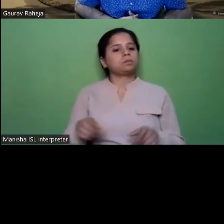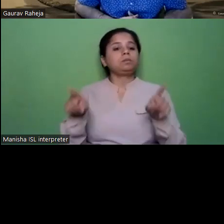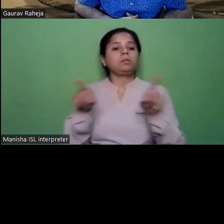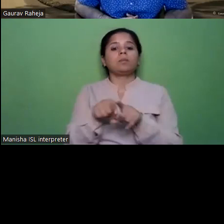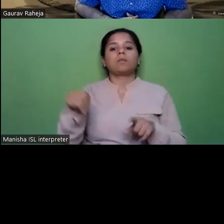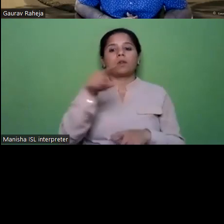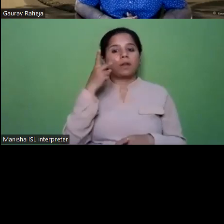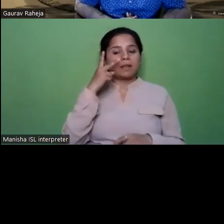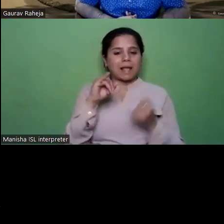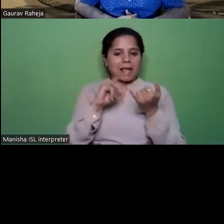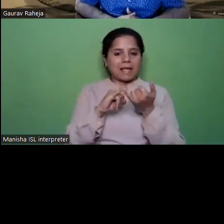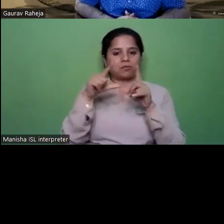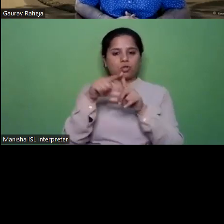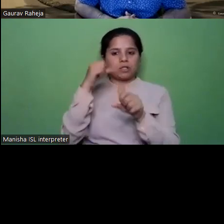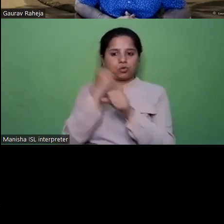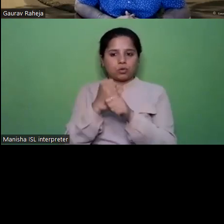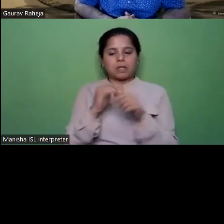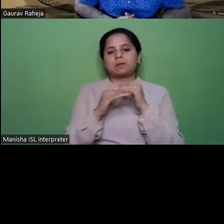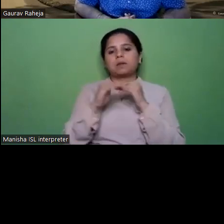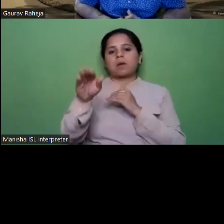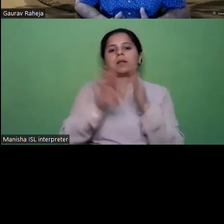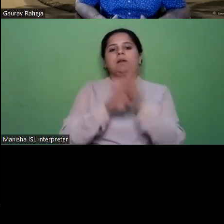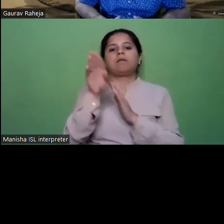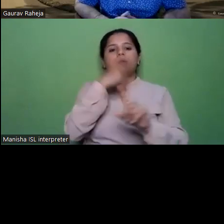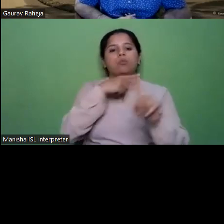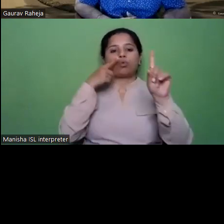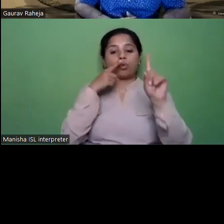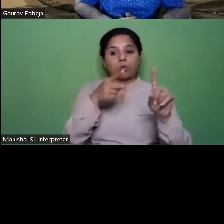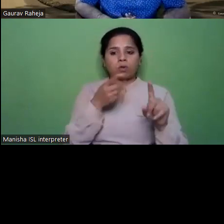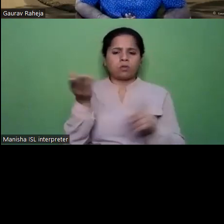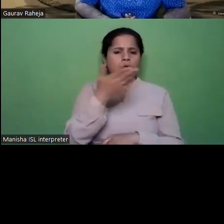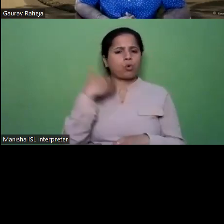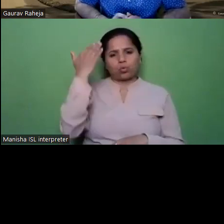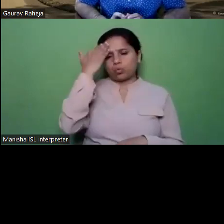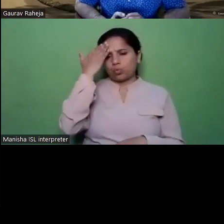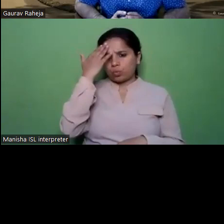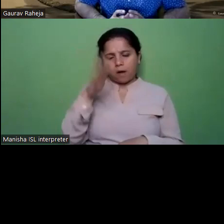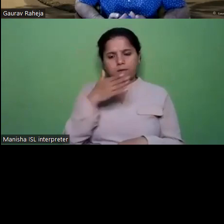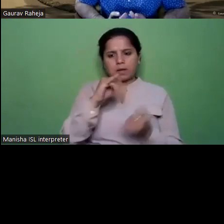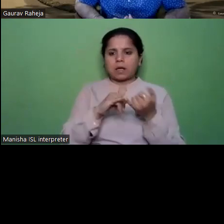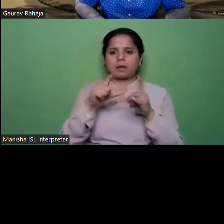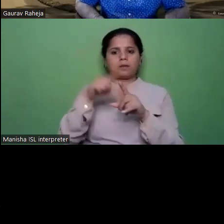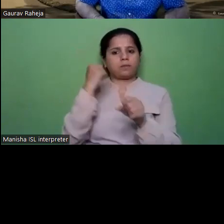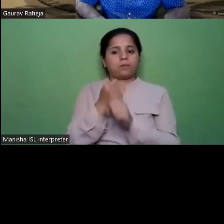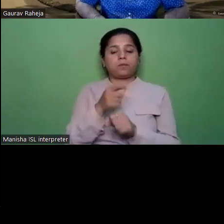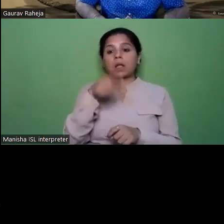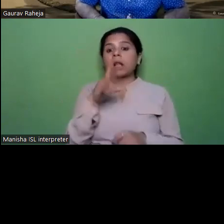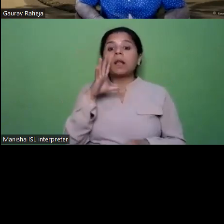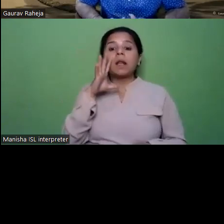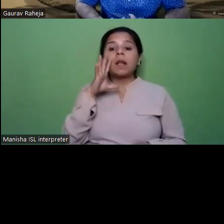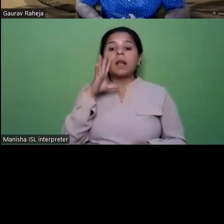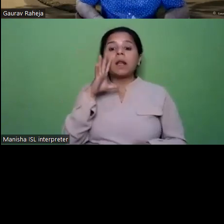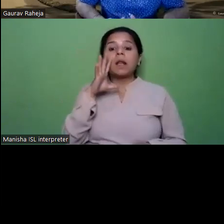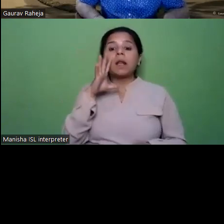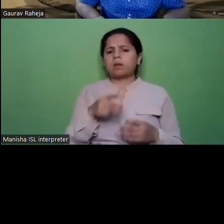the SDGs, the Sustainable Development Goals we all know about. Now, the important thing is that none of